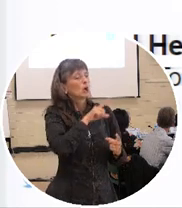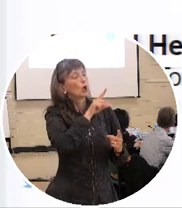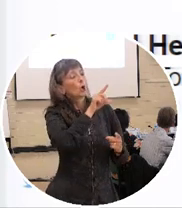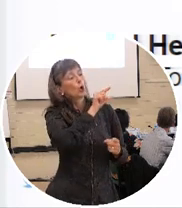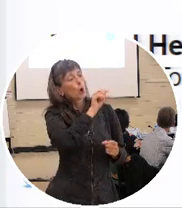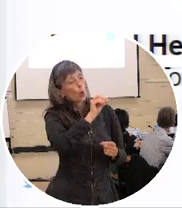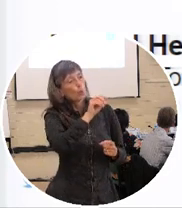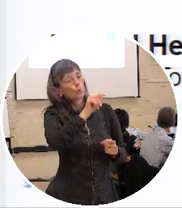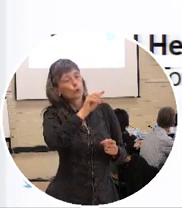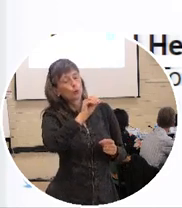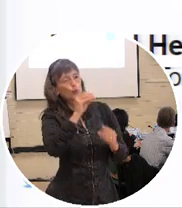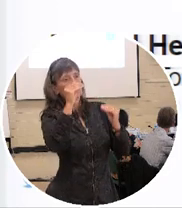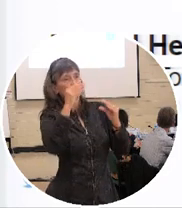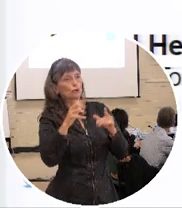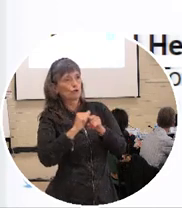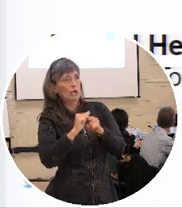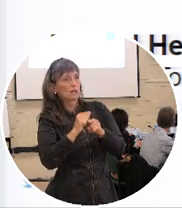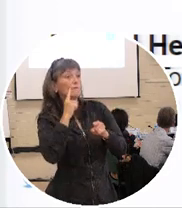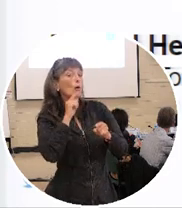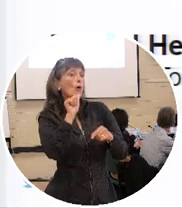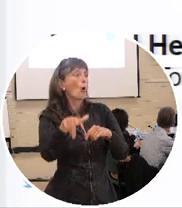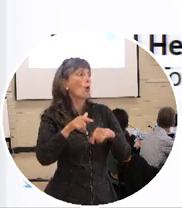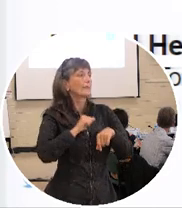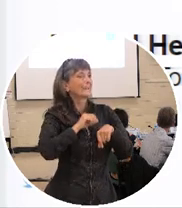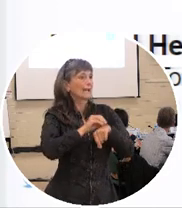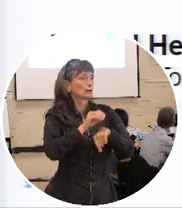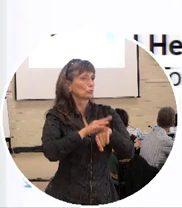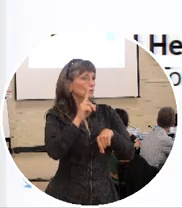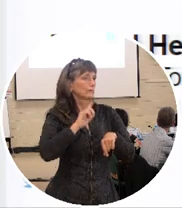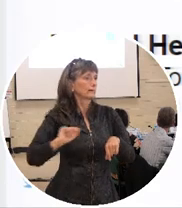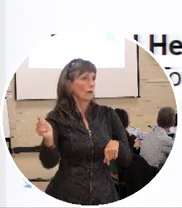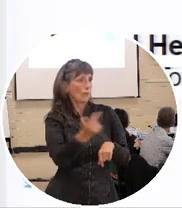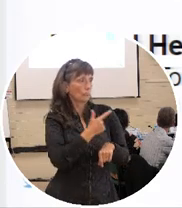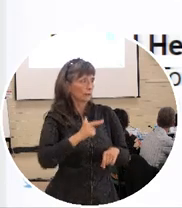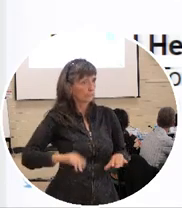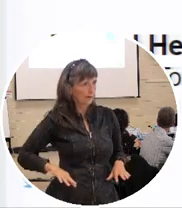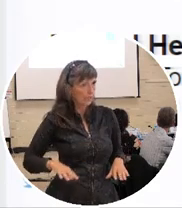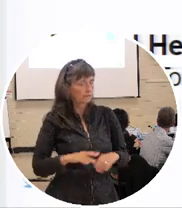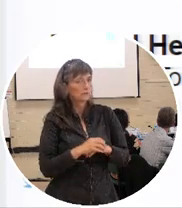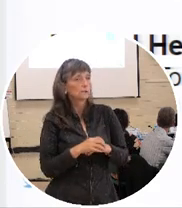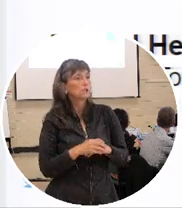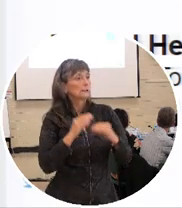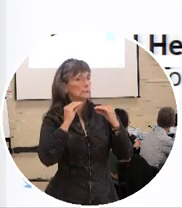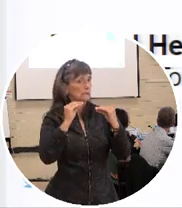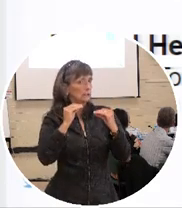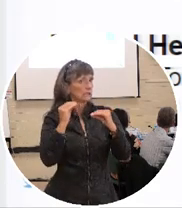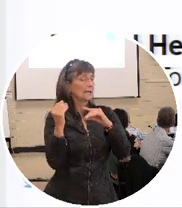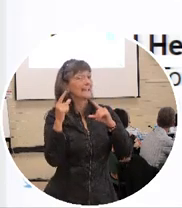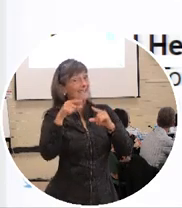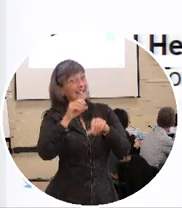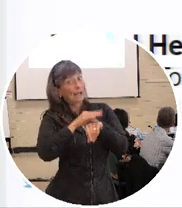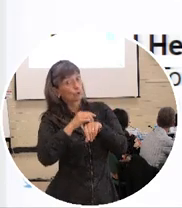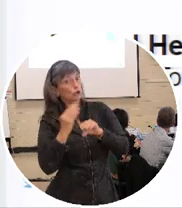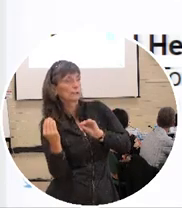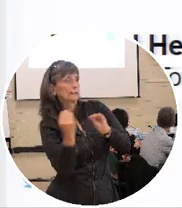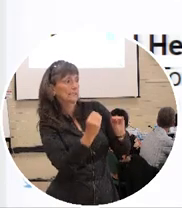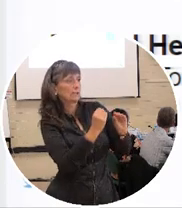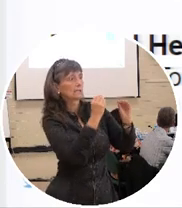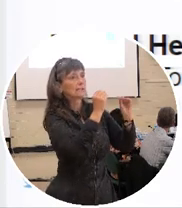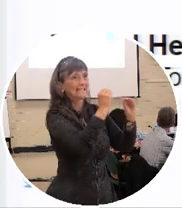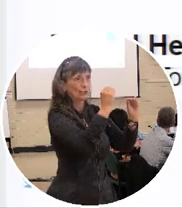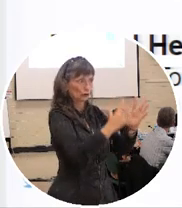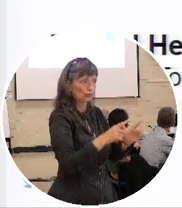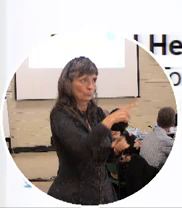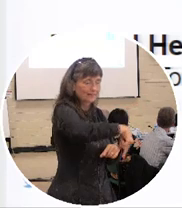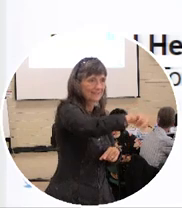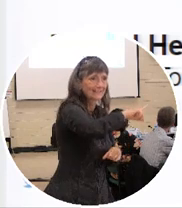training for guidance counselors who train teachers in the schools in all grades 7 to 12. And mental health